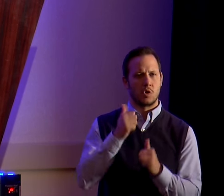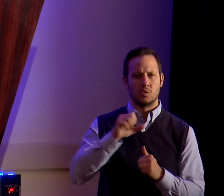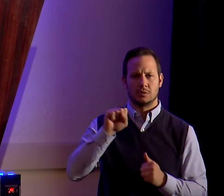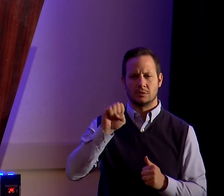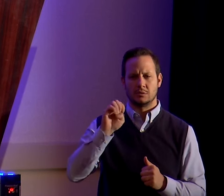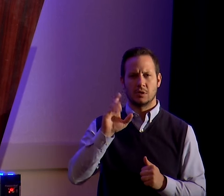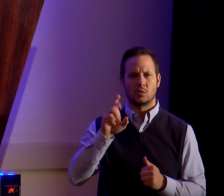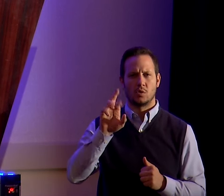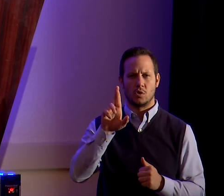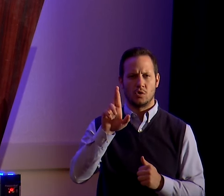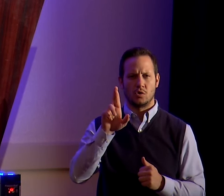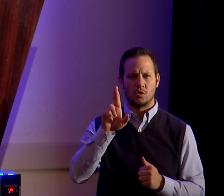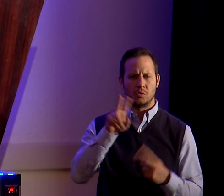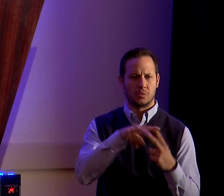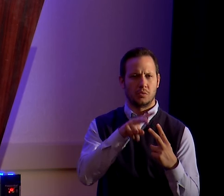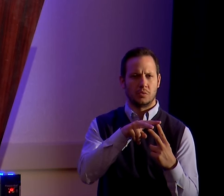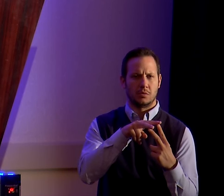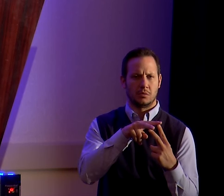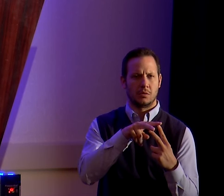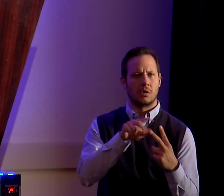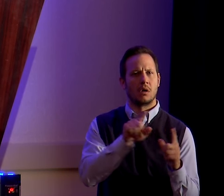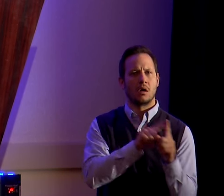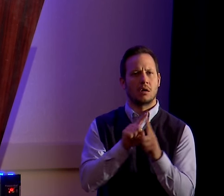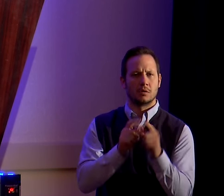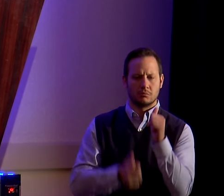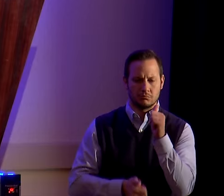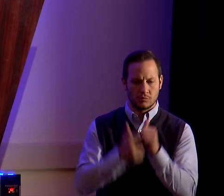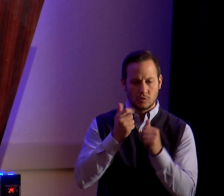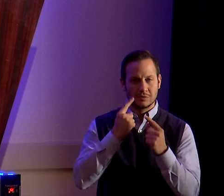far, are the most successful